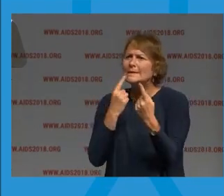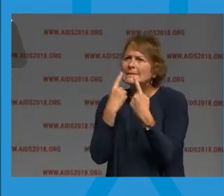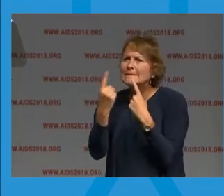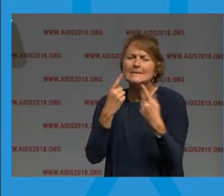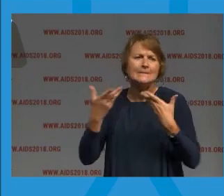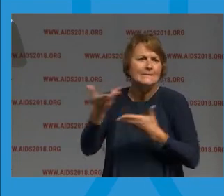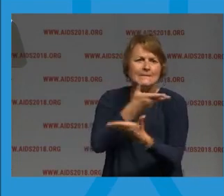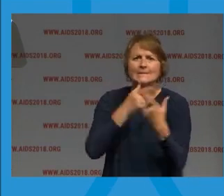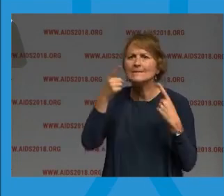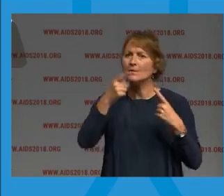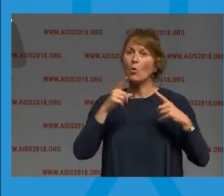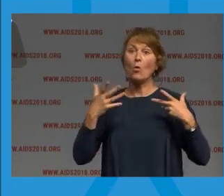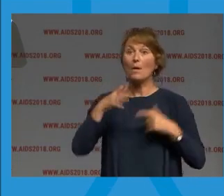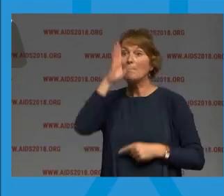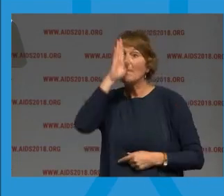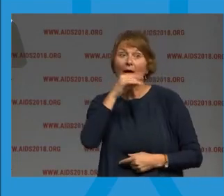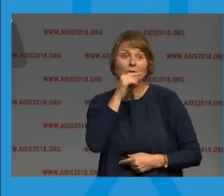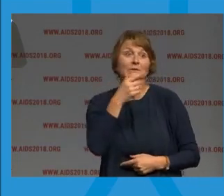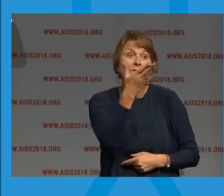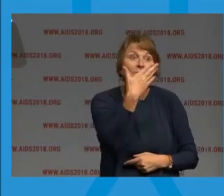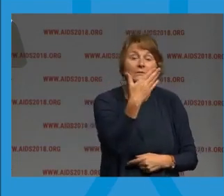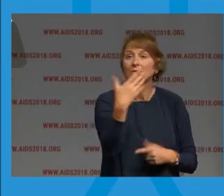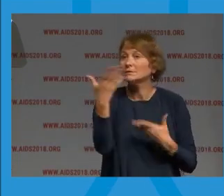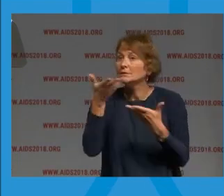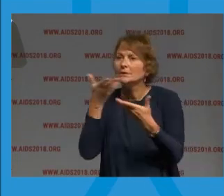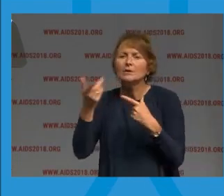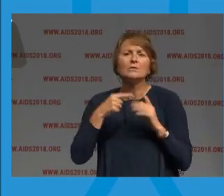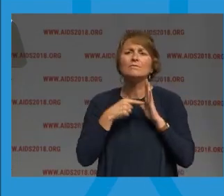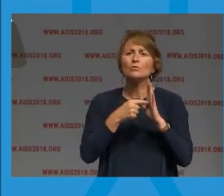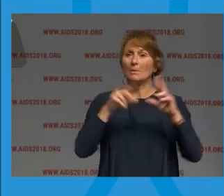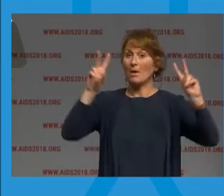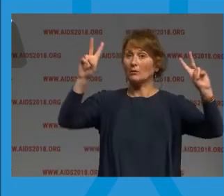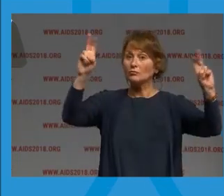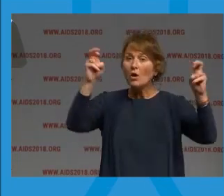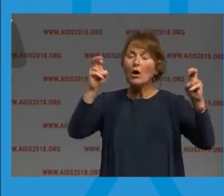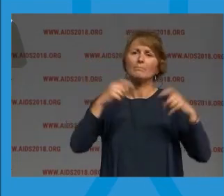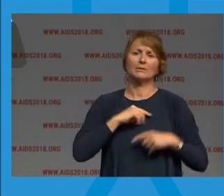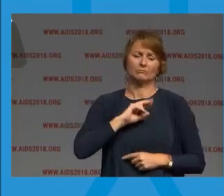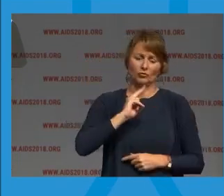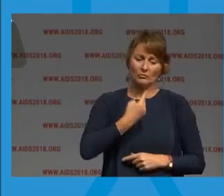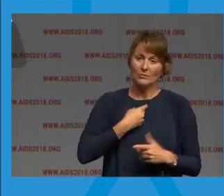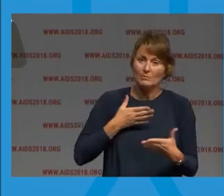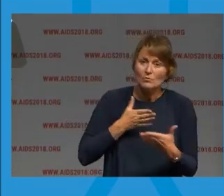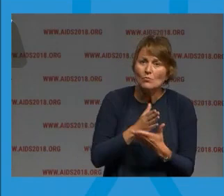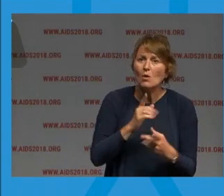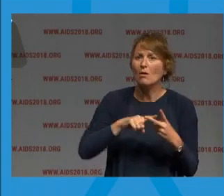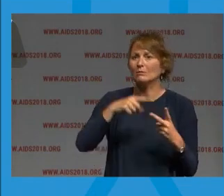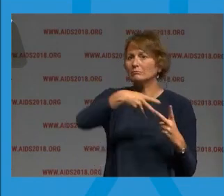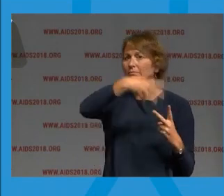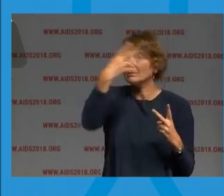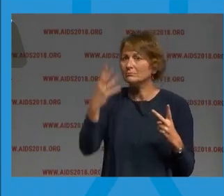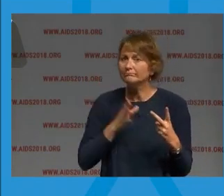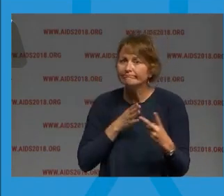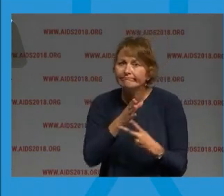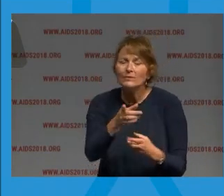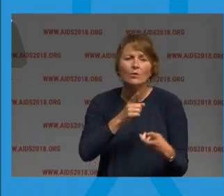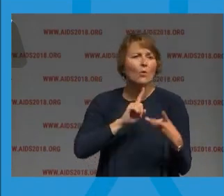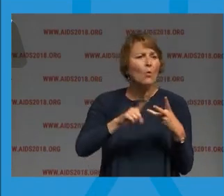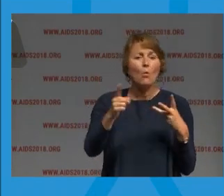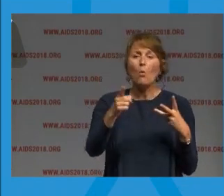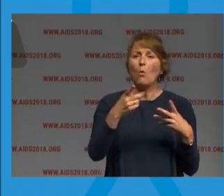like gender, like transgender and LGBTQ rights, access to